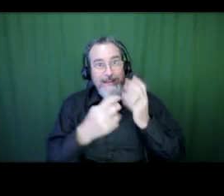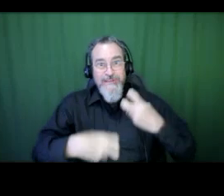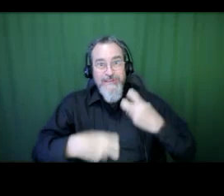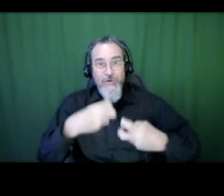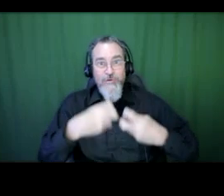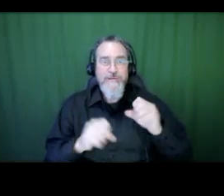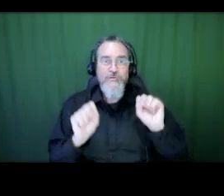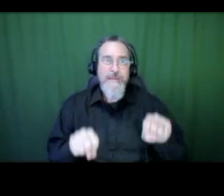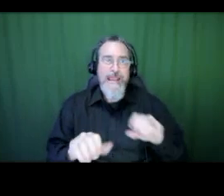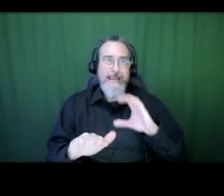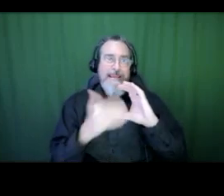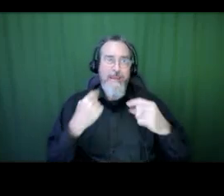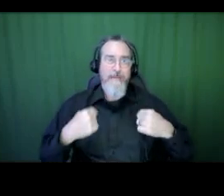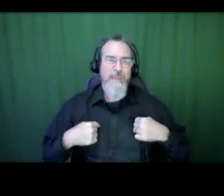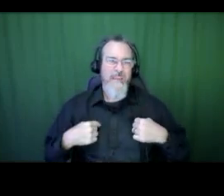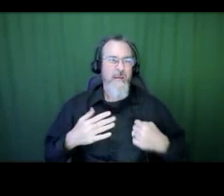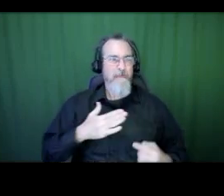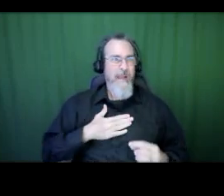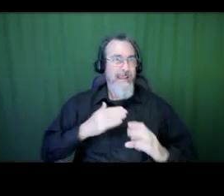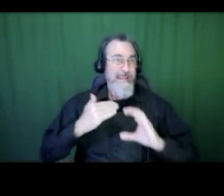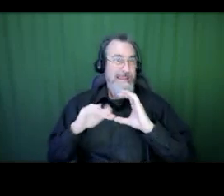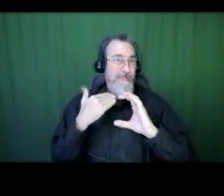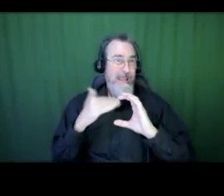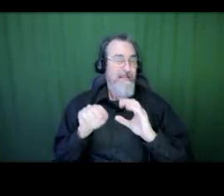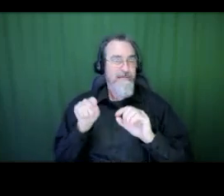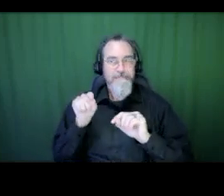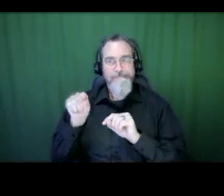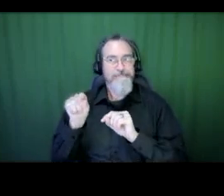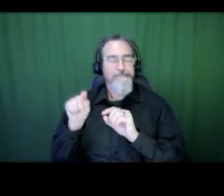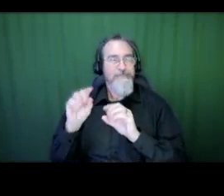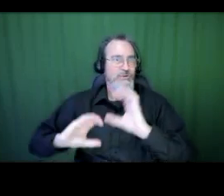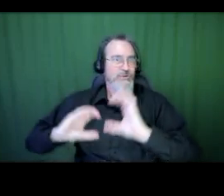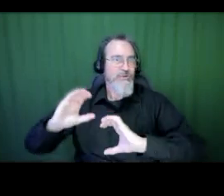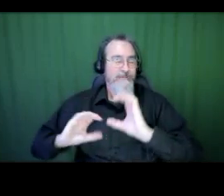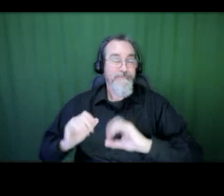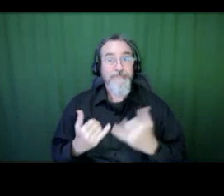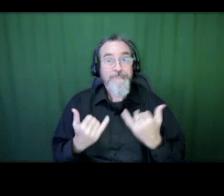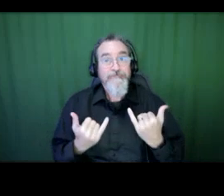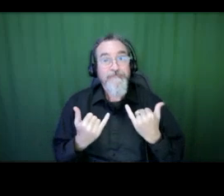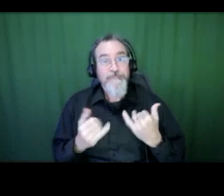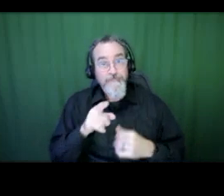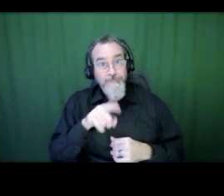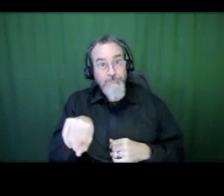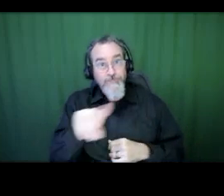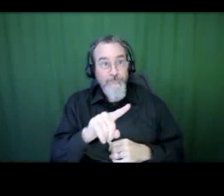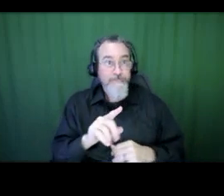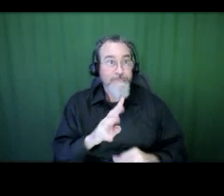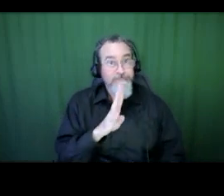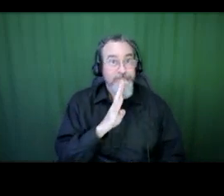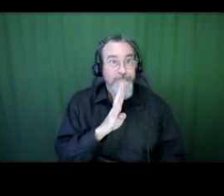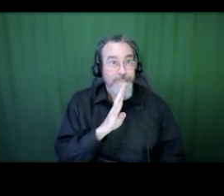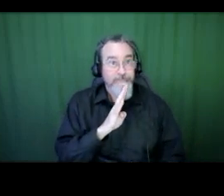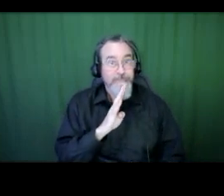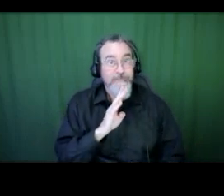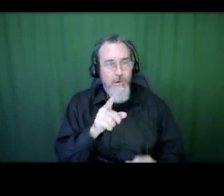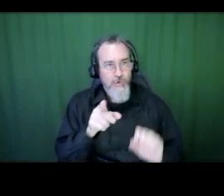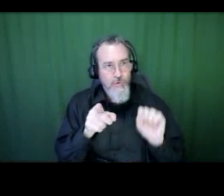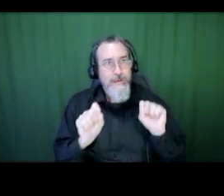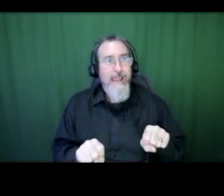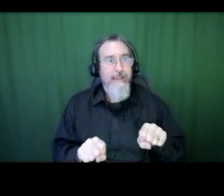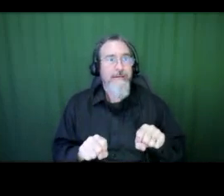chat. Today, if you are a speaker and you would like to turn on your camera and your mic only when you are giving